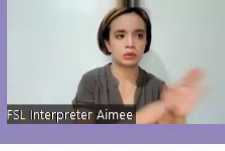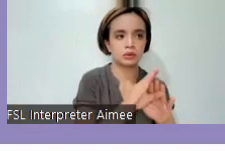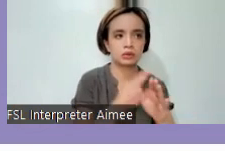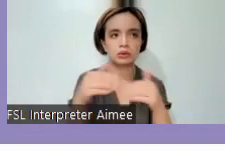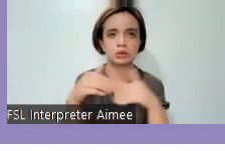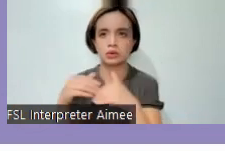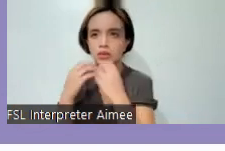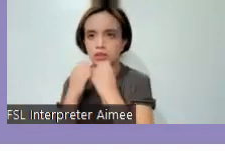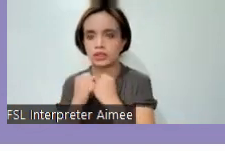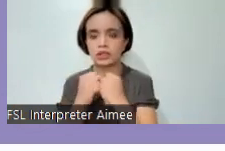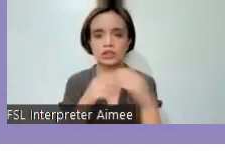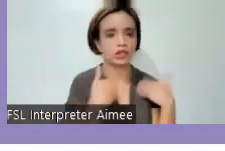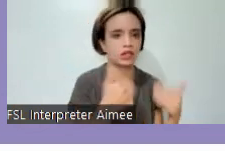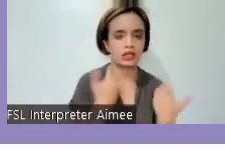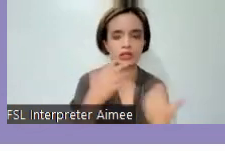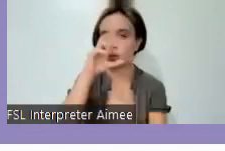versus old people.